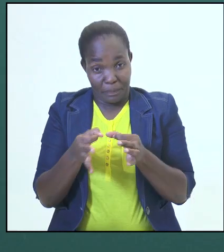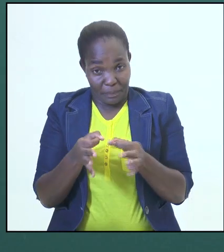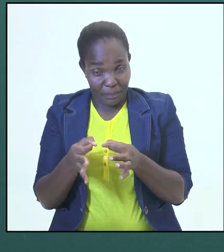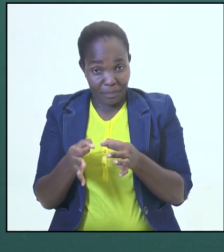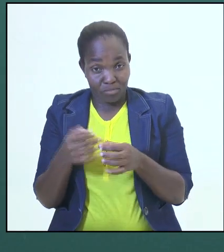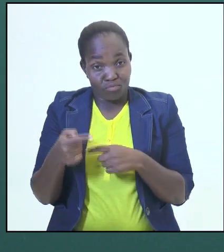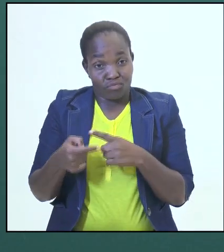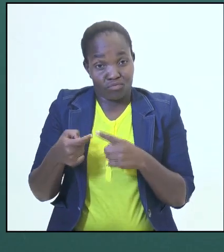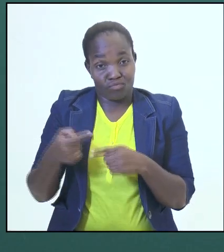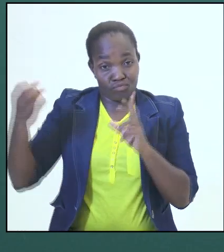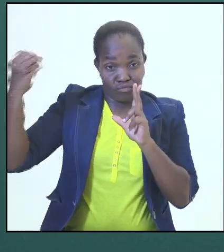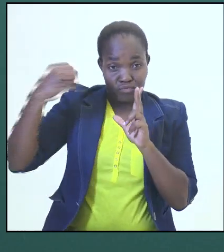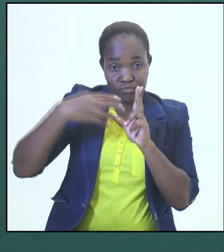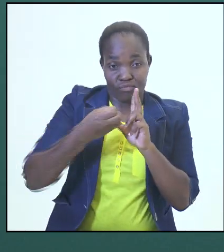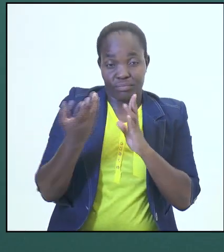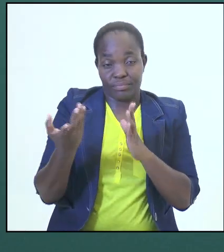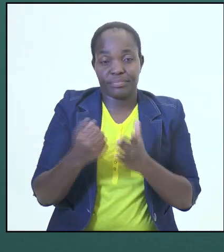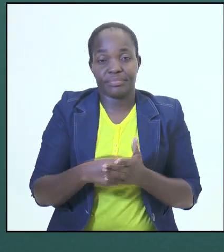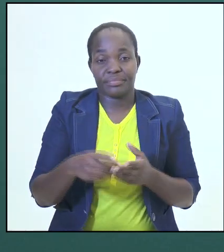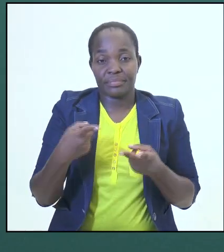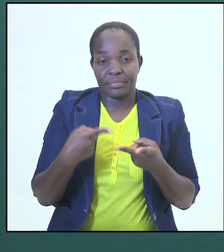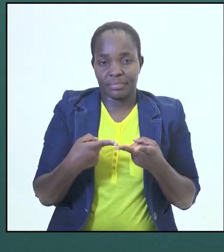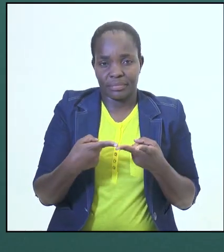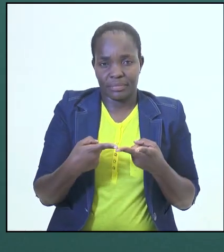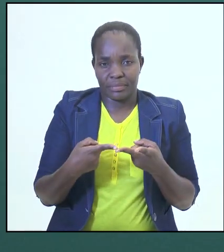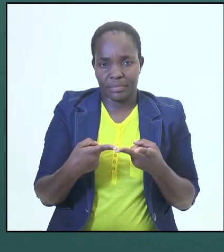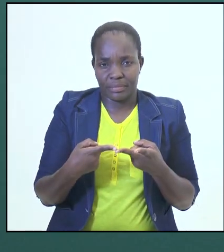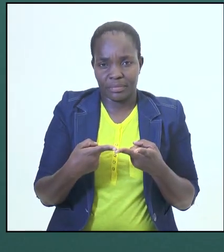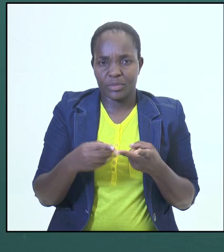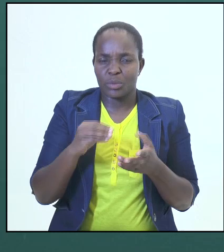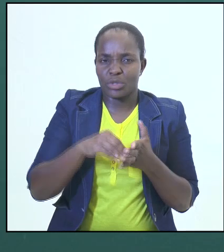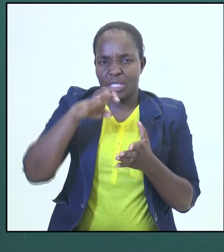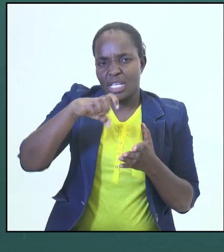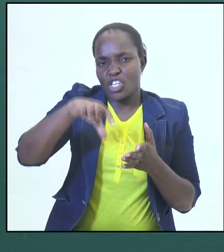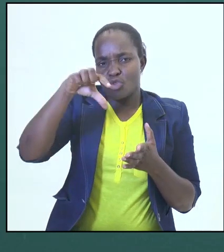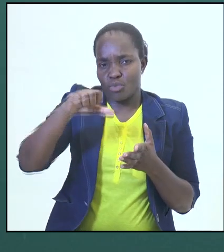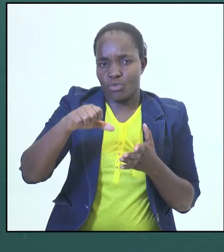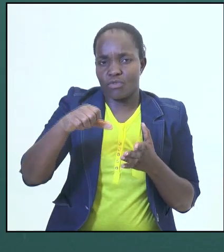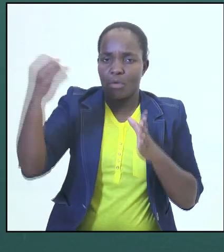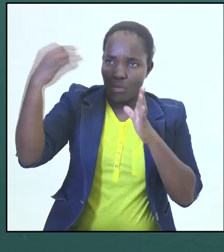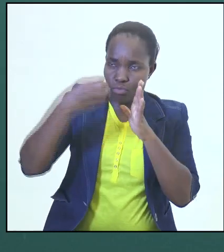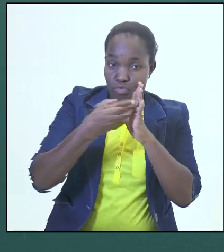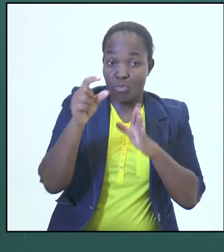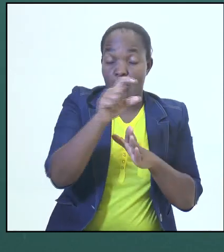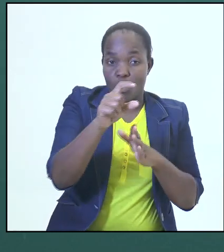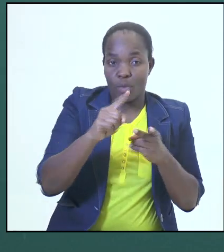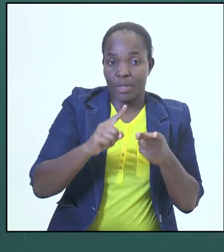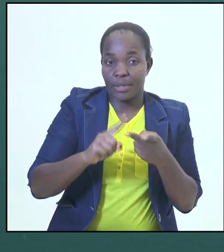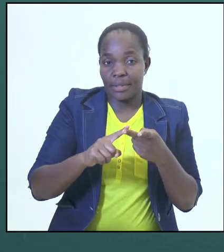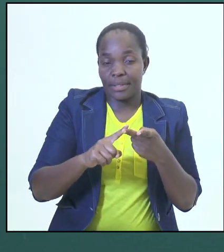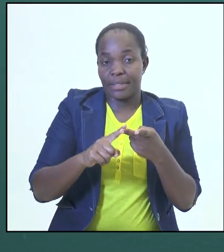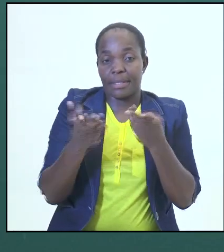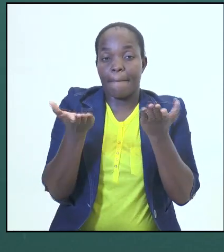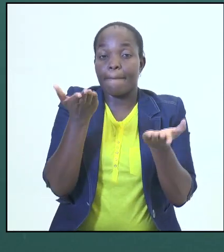briefly the process of photosynthesis, state the equation for photosynthesis in words and as a